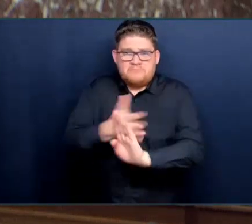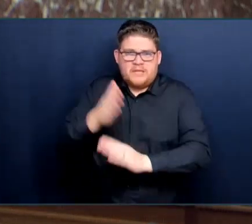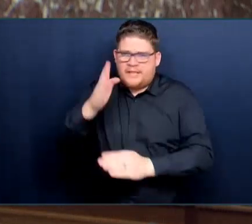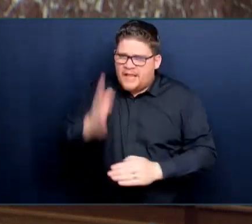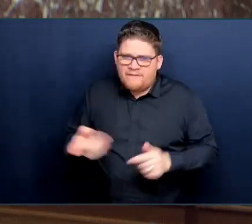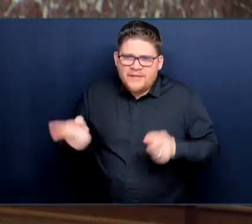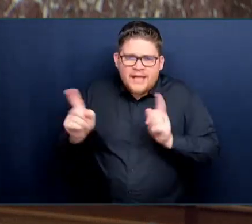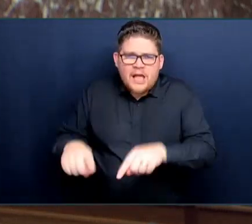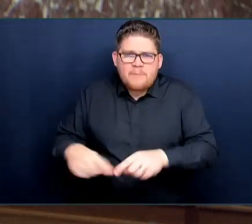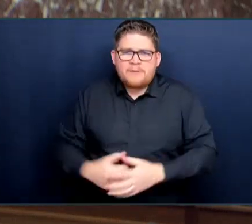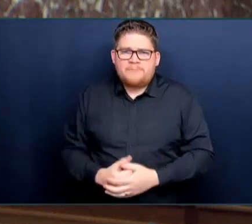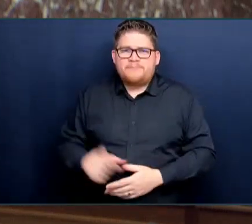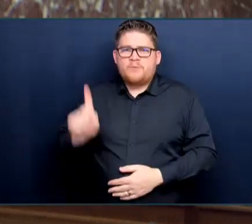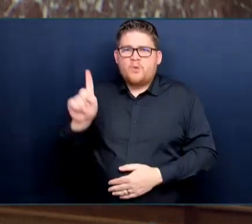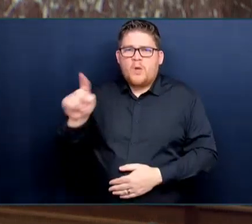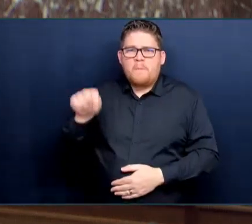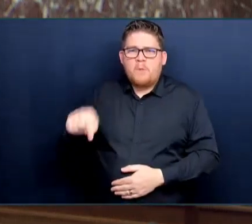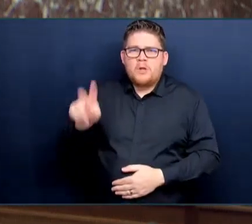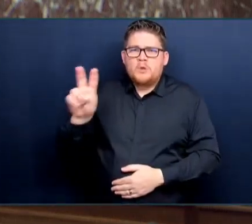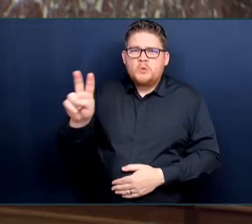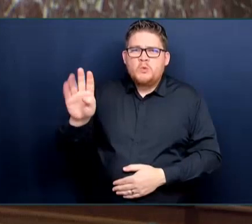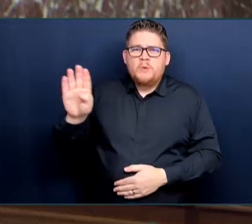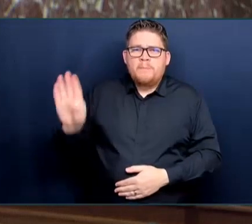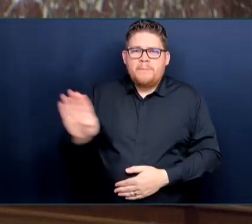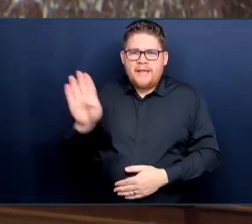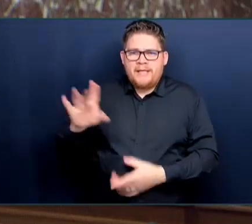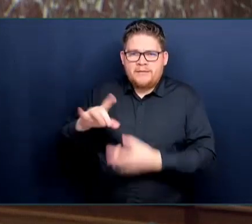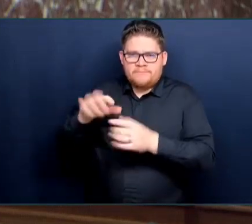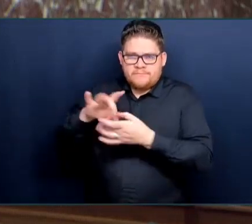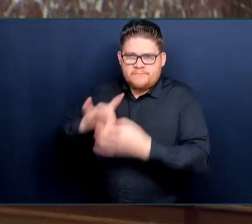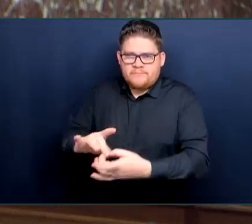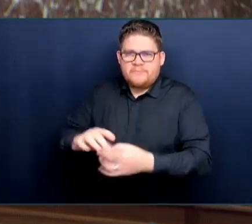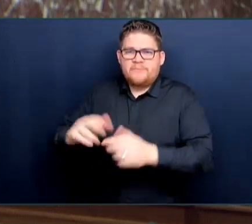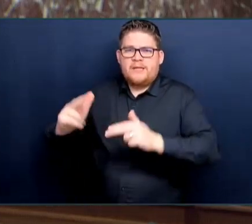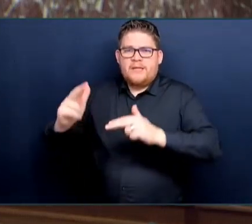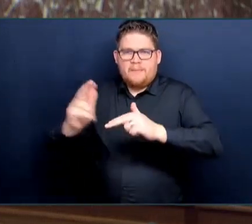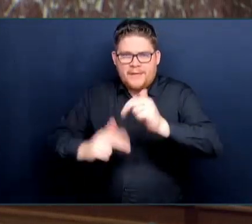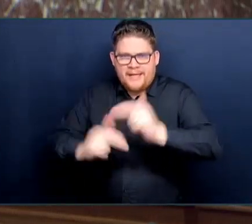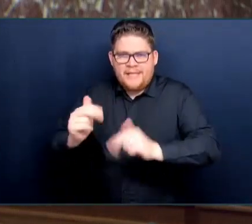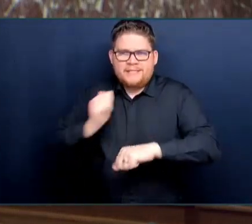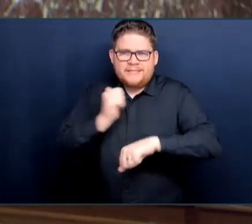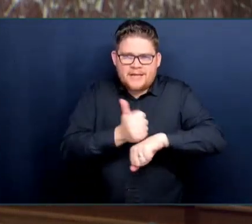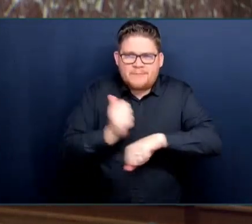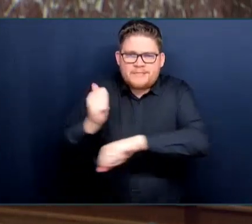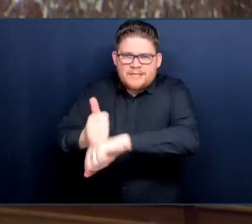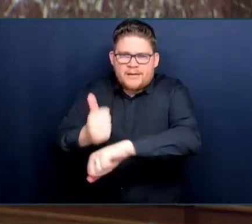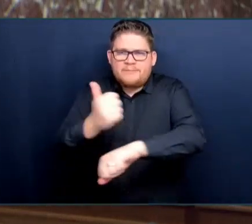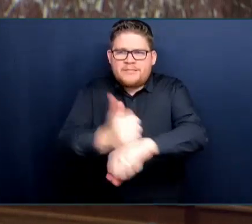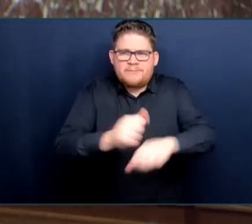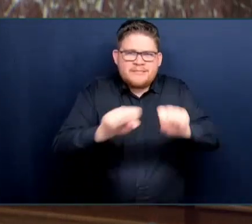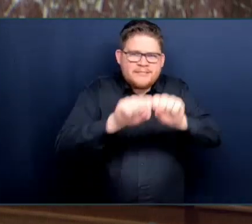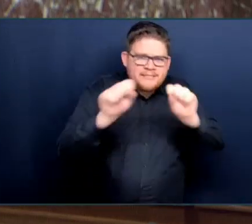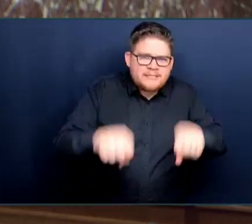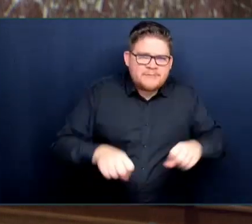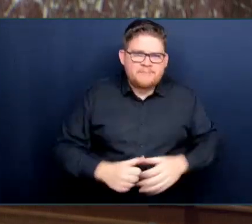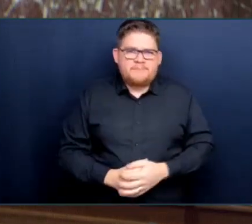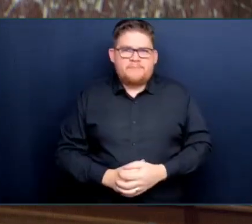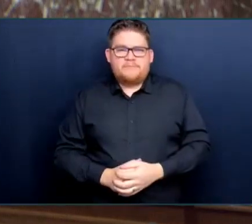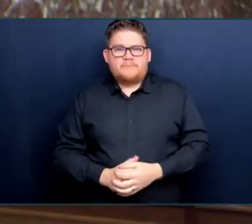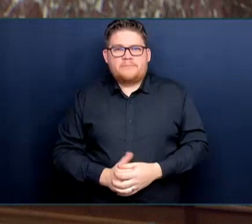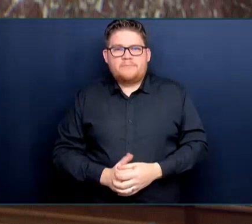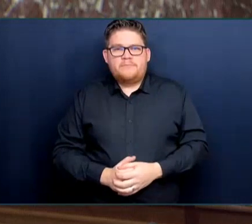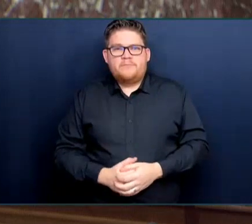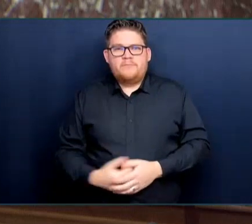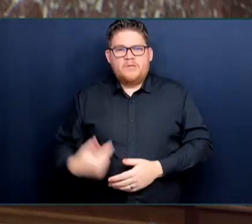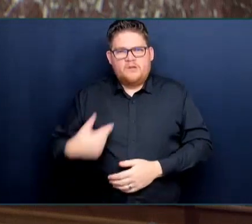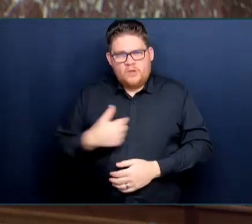top of that, Mr. Speaker, this budget, introduced by our finance minister for the first time, introduces money to align affordable housing with